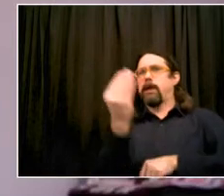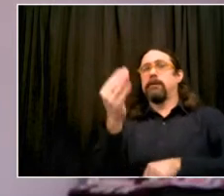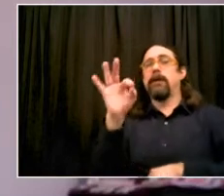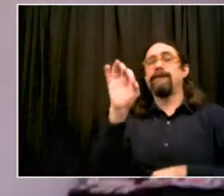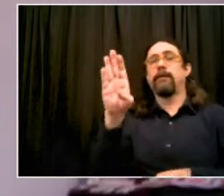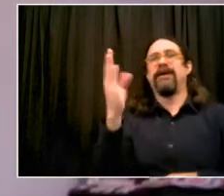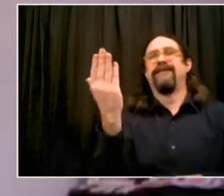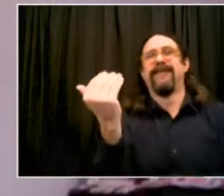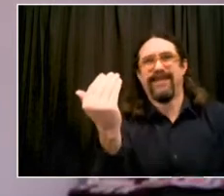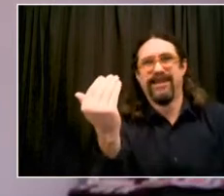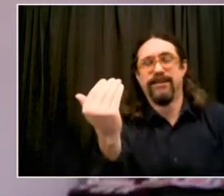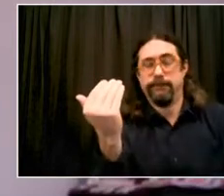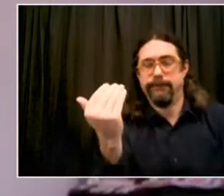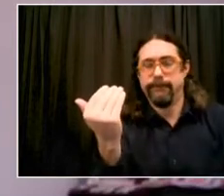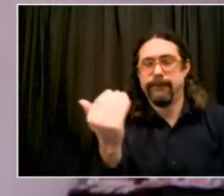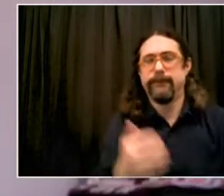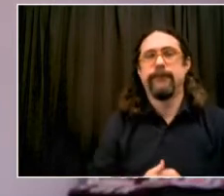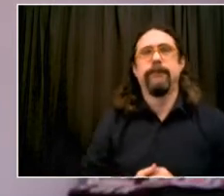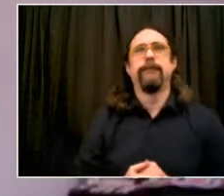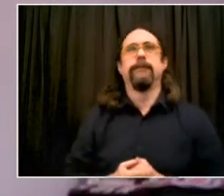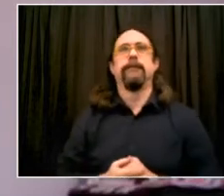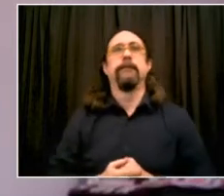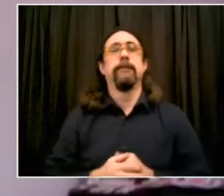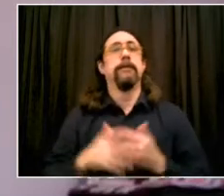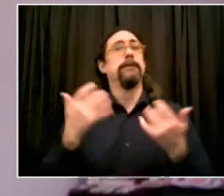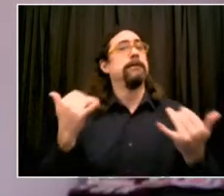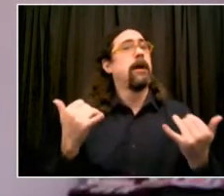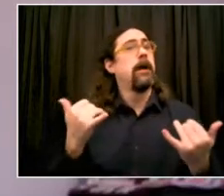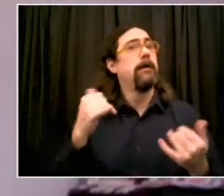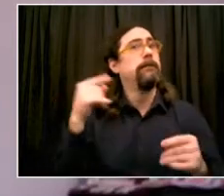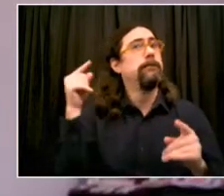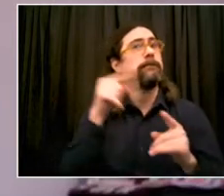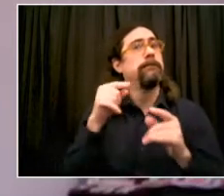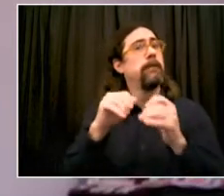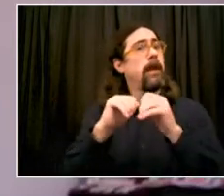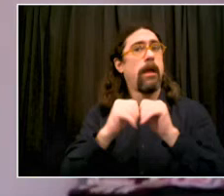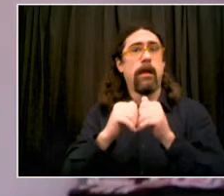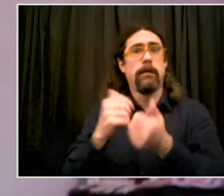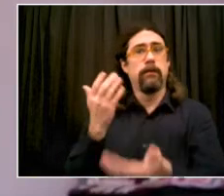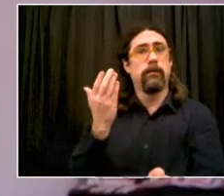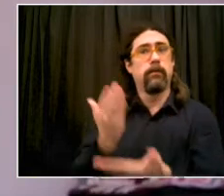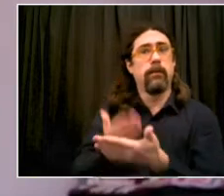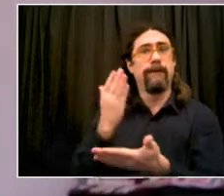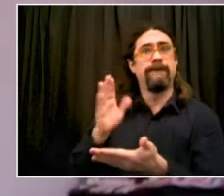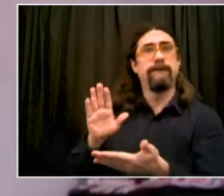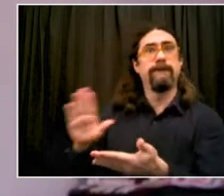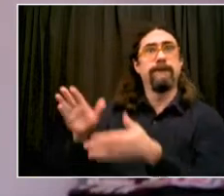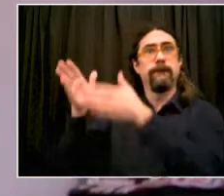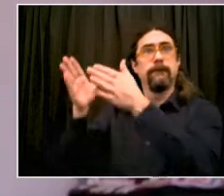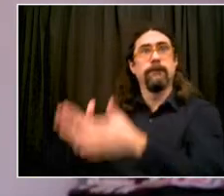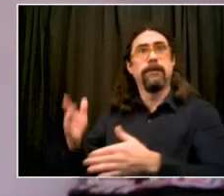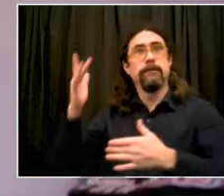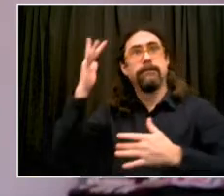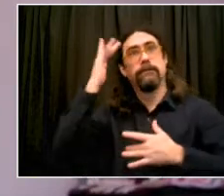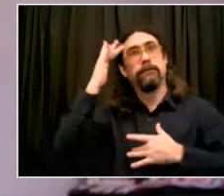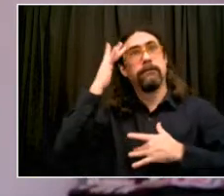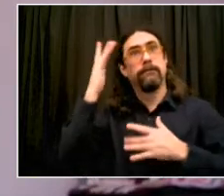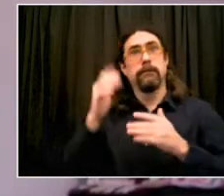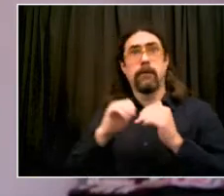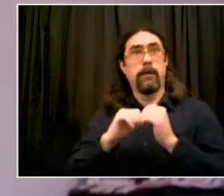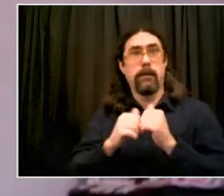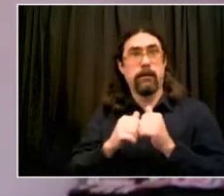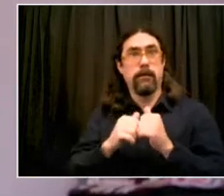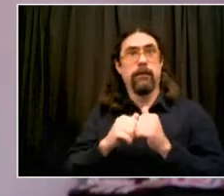that eligibility verification will happen. Number one is if they have a piece of medical documentation that lays